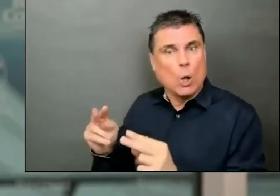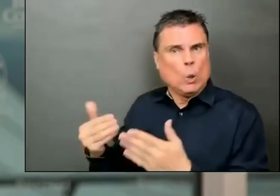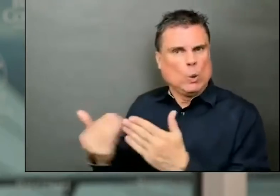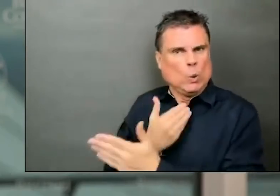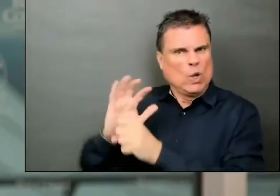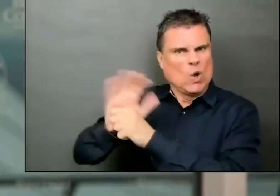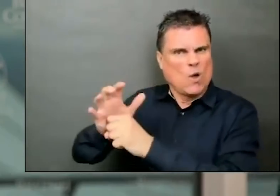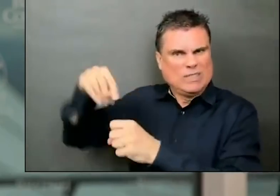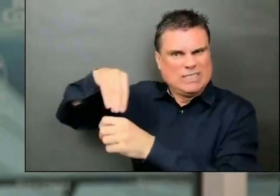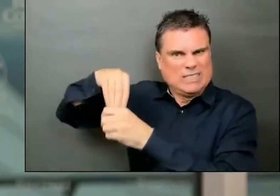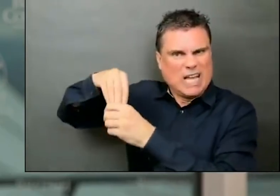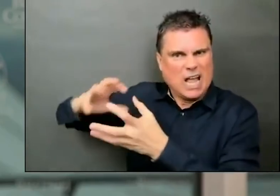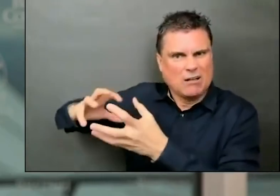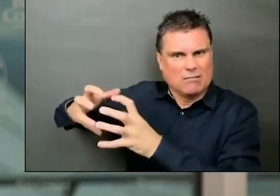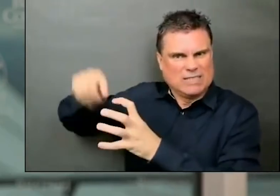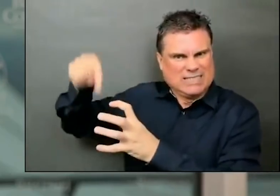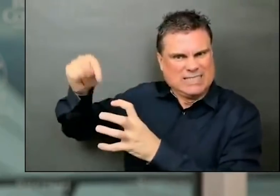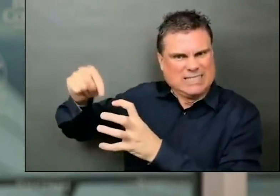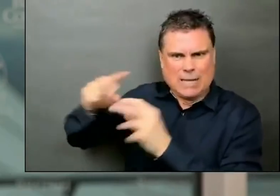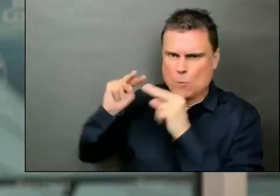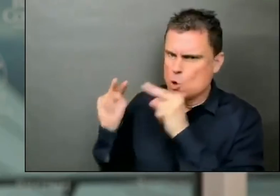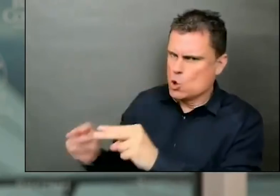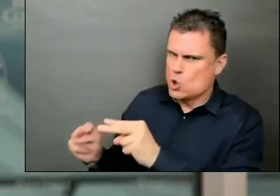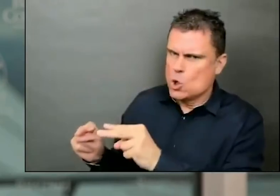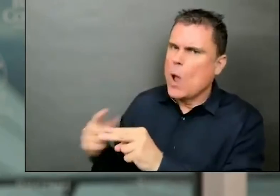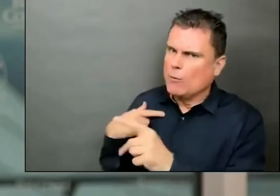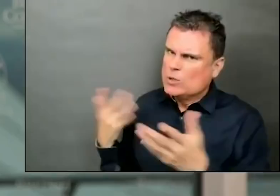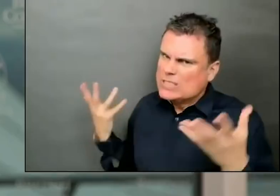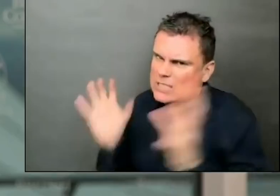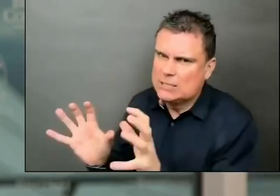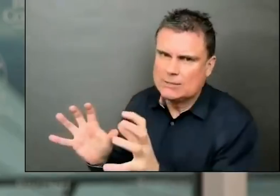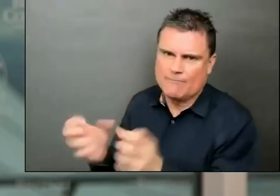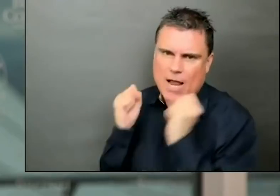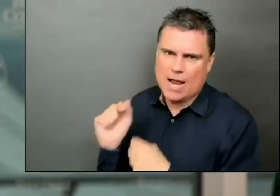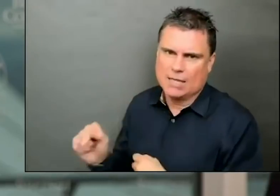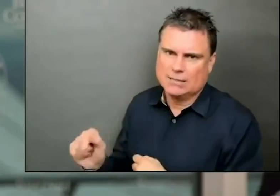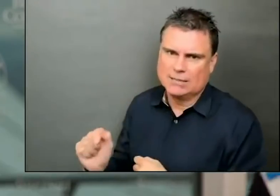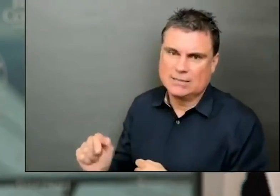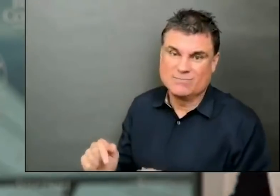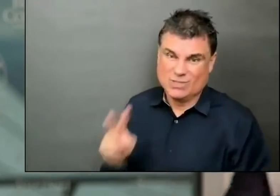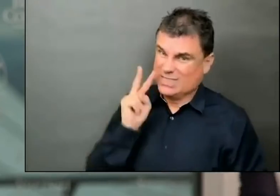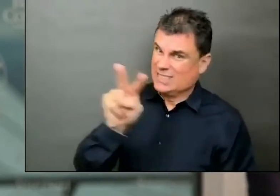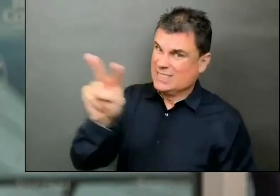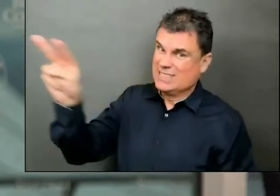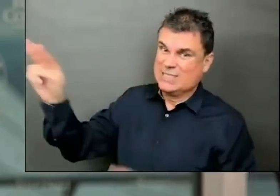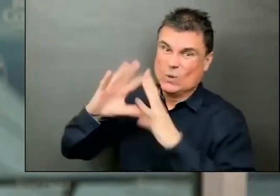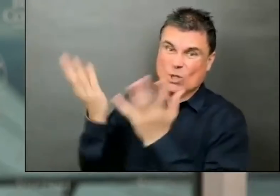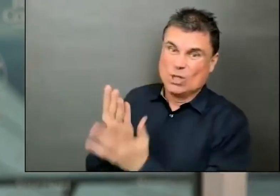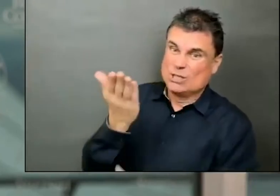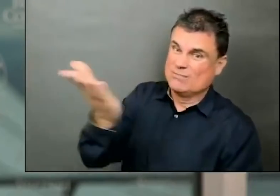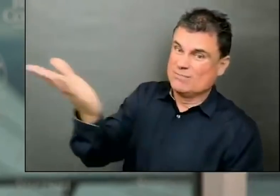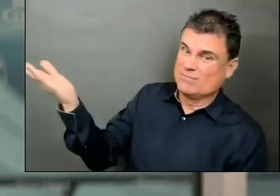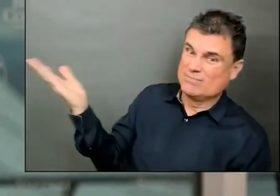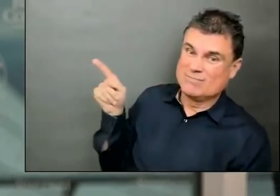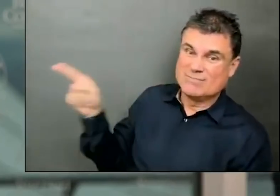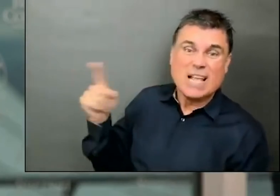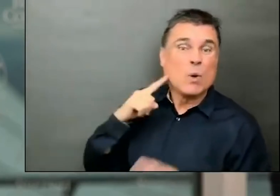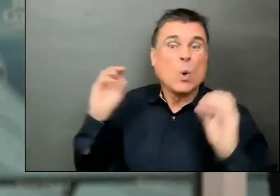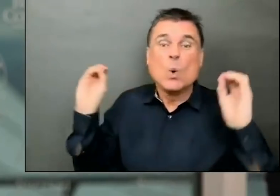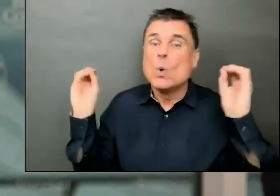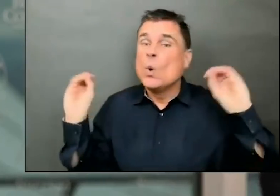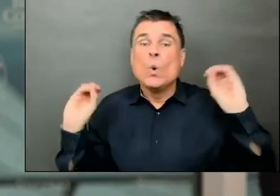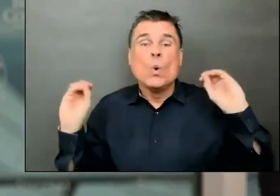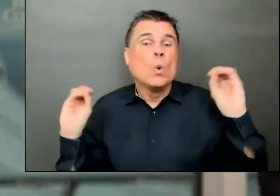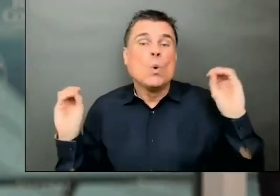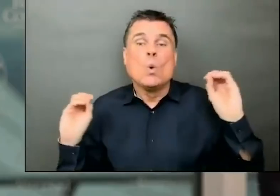around us to see how severe the impact can be if we don't have a buffer in our healthcare capacity. And this is